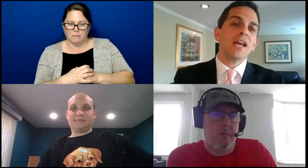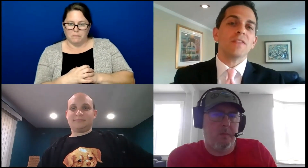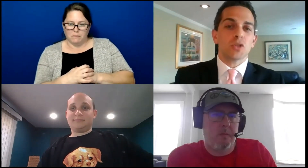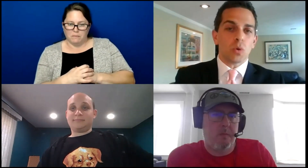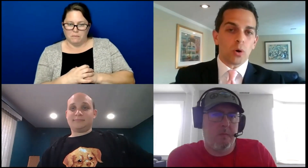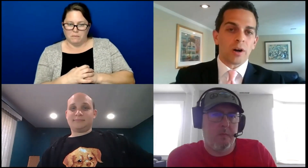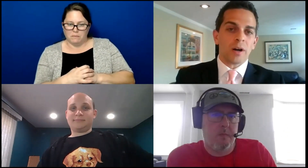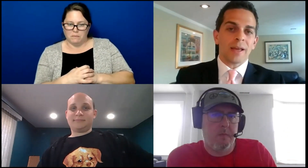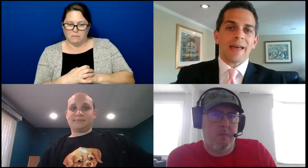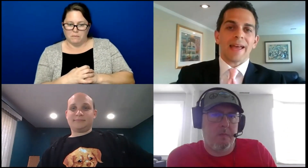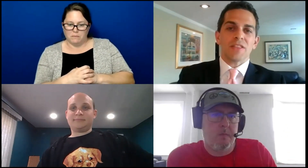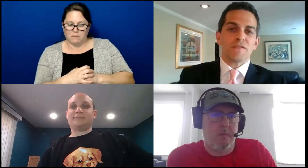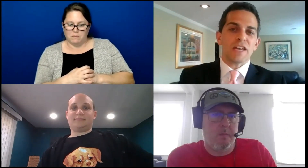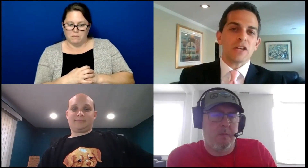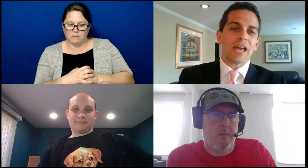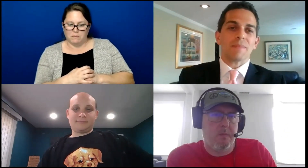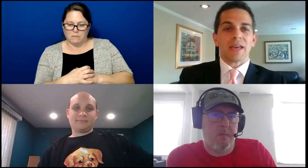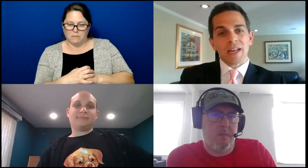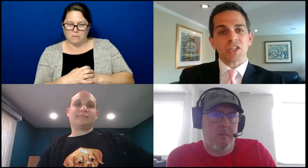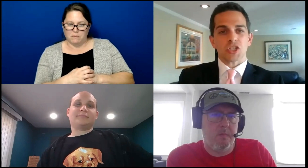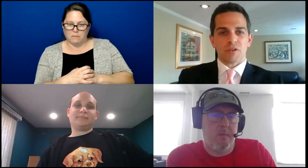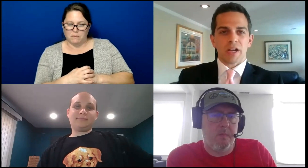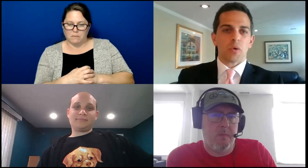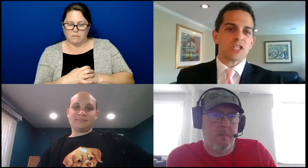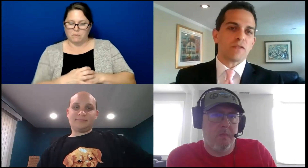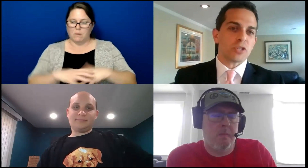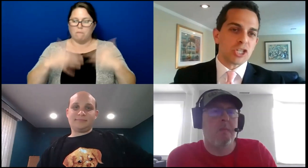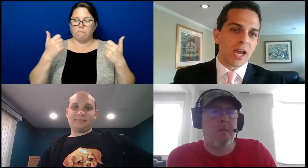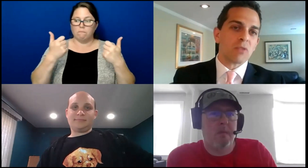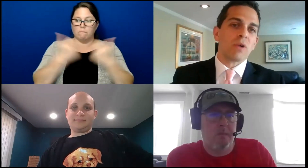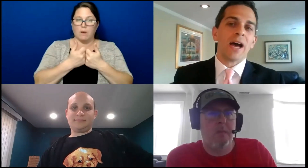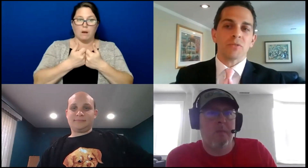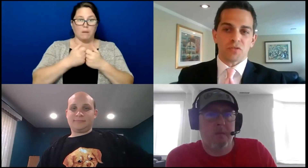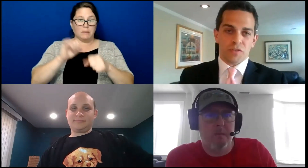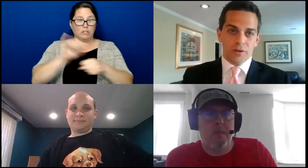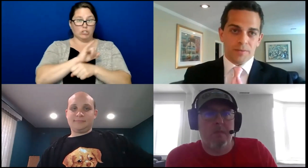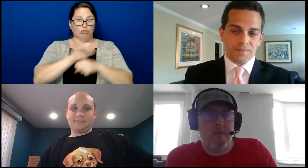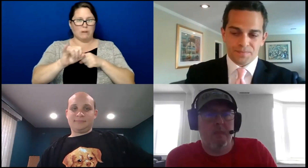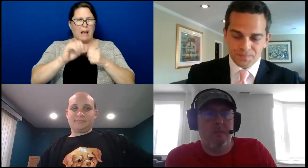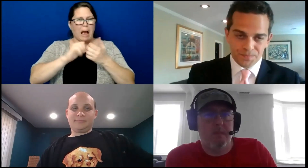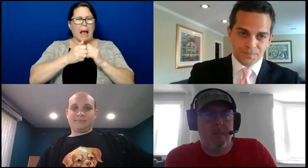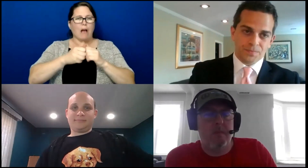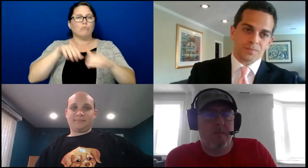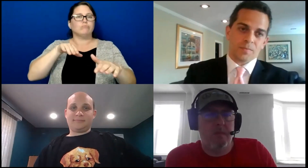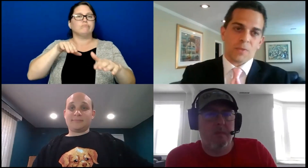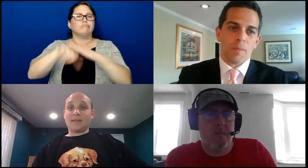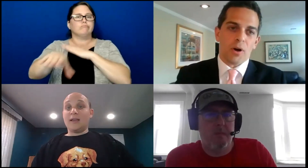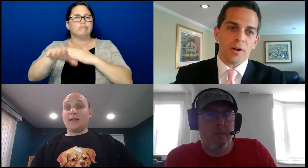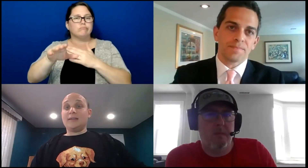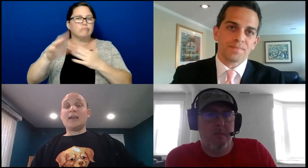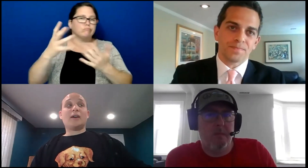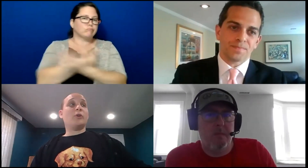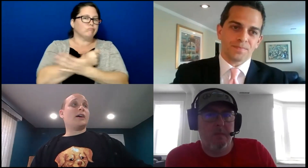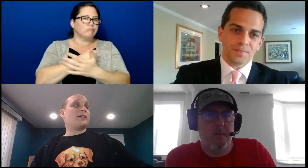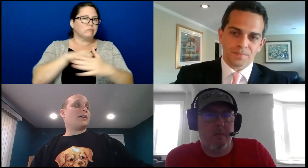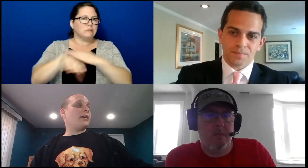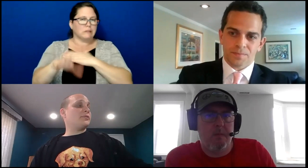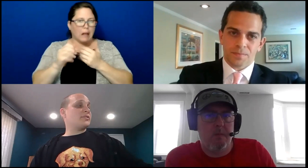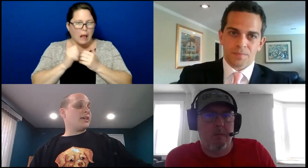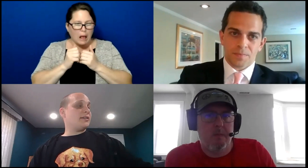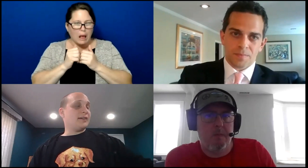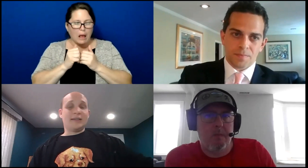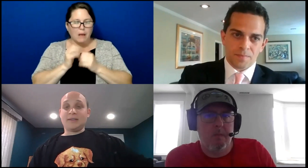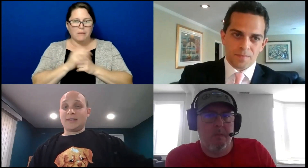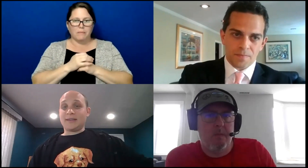your foot in the door in the video game industry? A question from Shay Roundsville. Go ahead, Paul. I